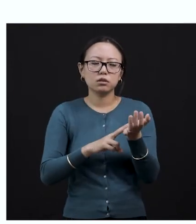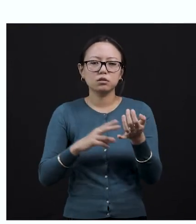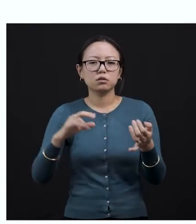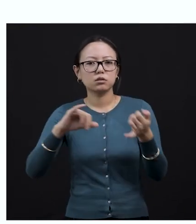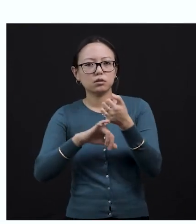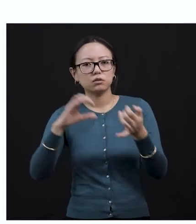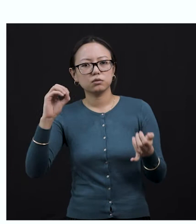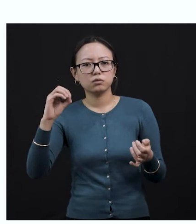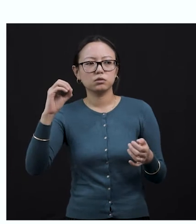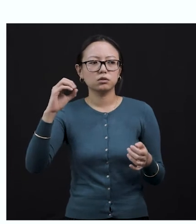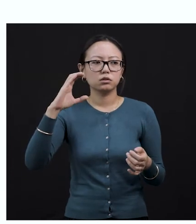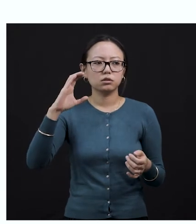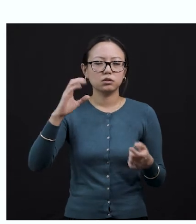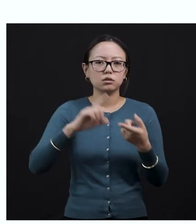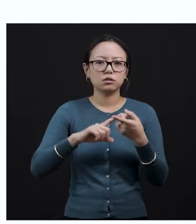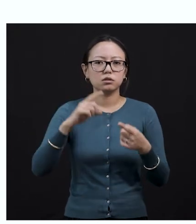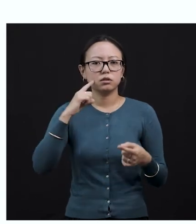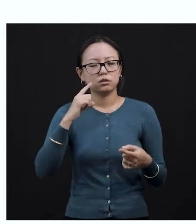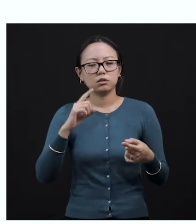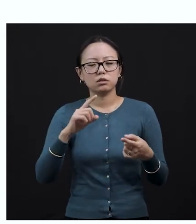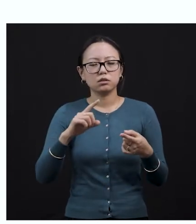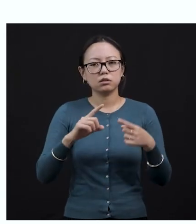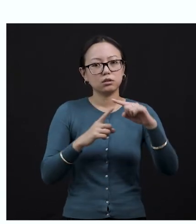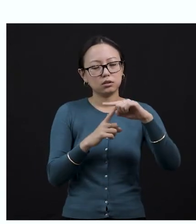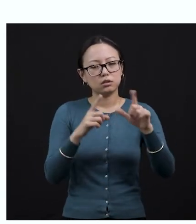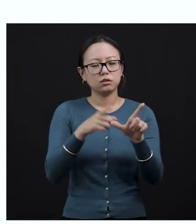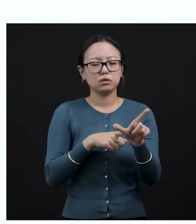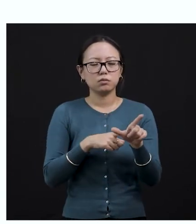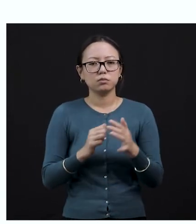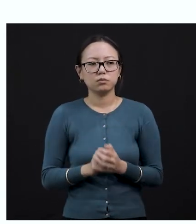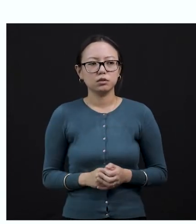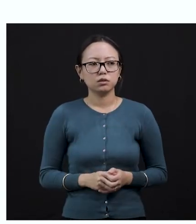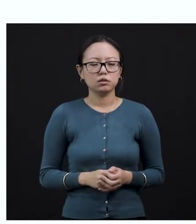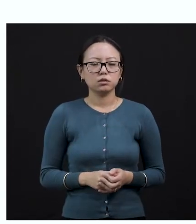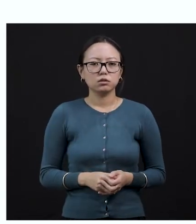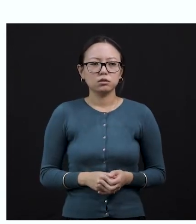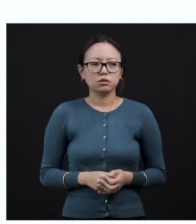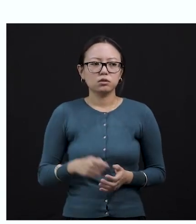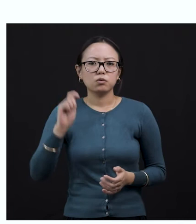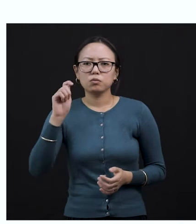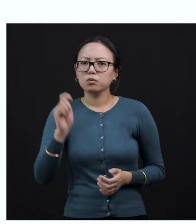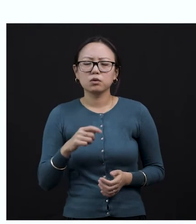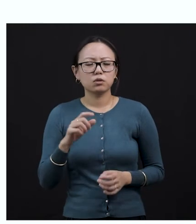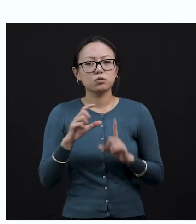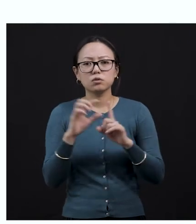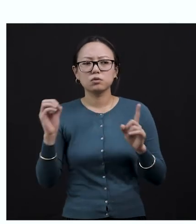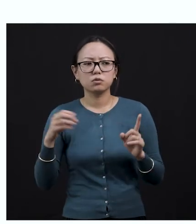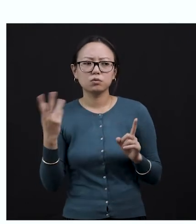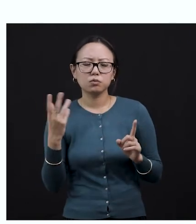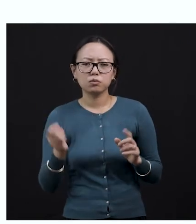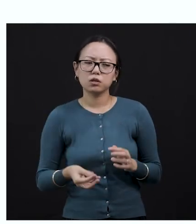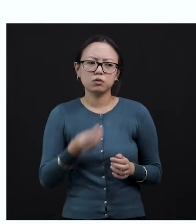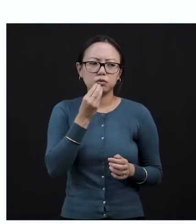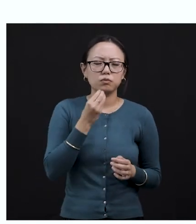then food, dress, amusement, religion, and administration. So this part I'm going